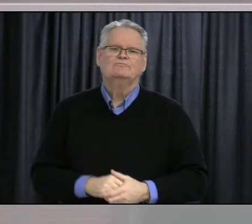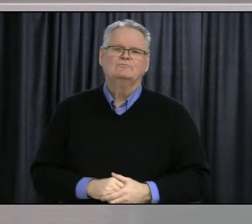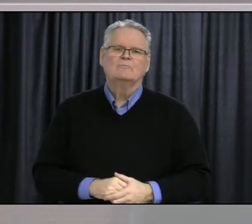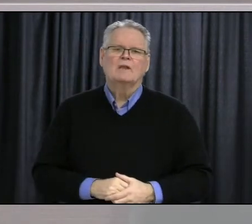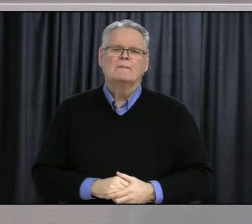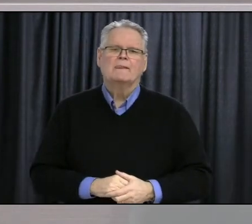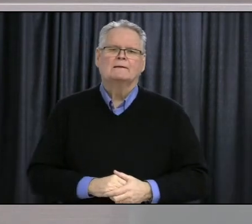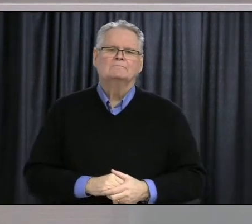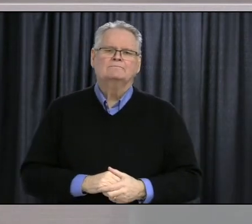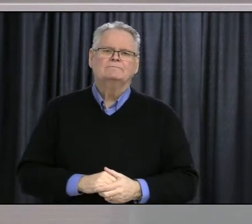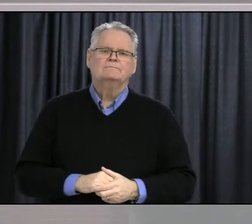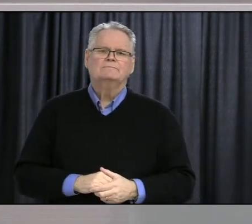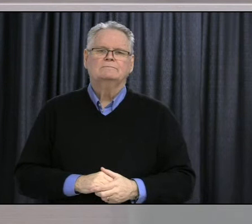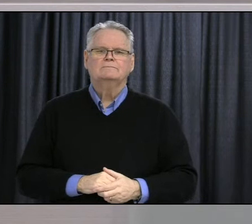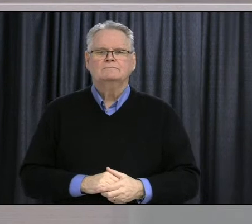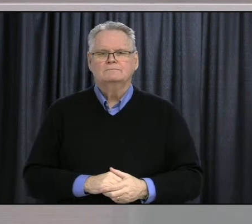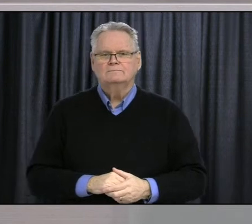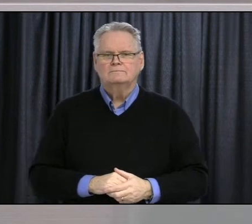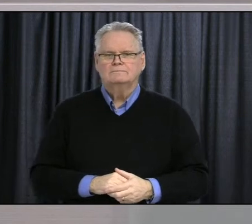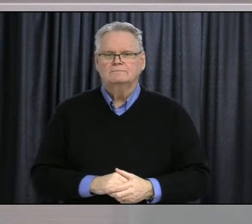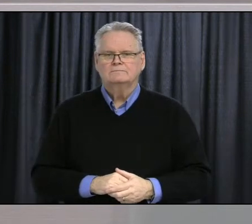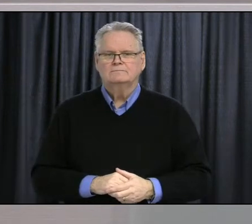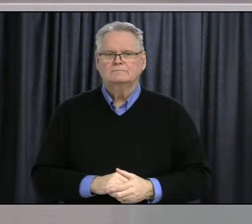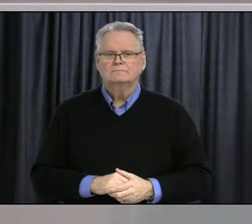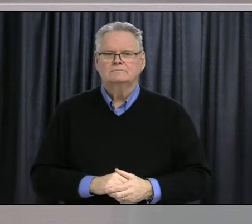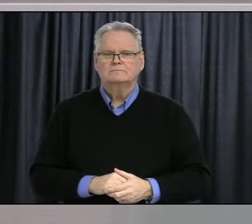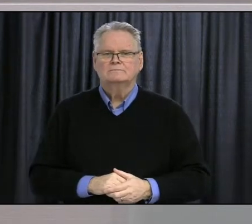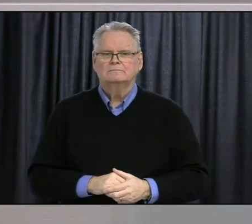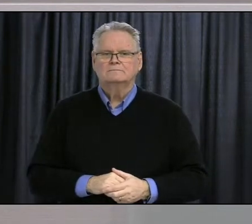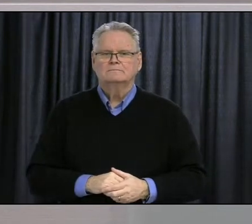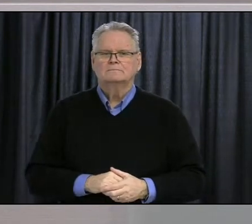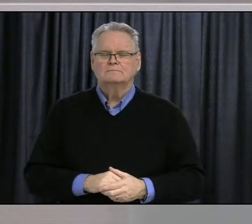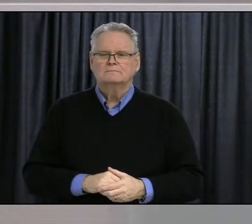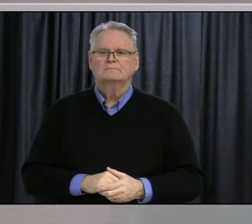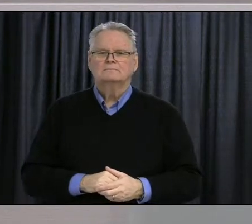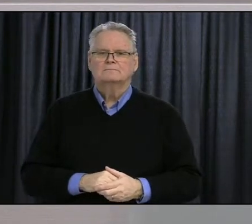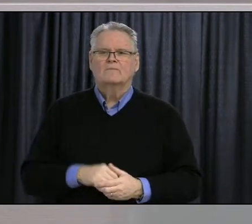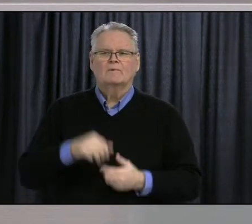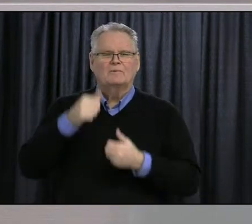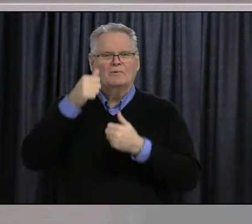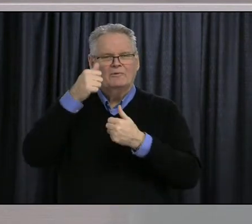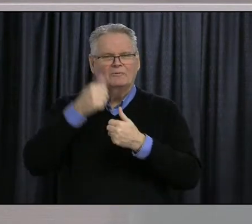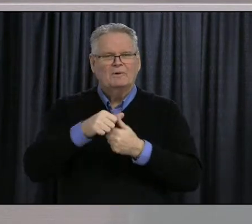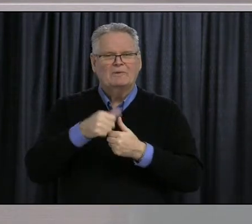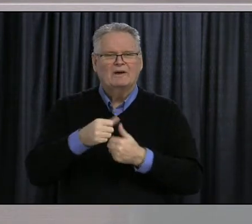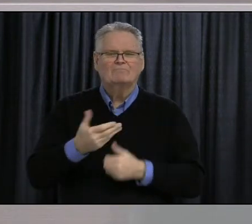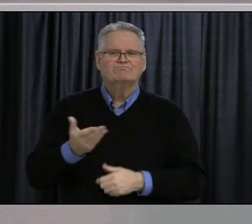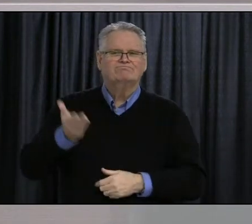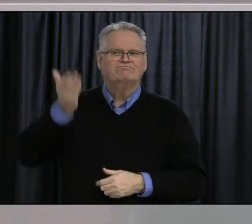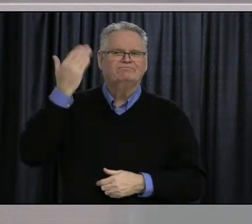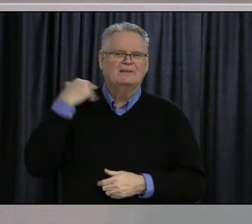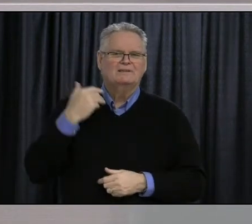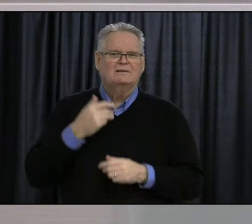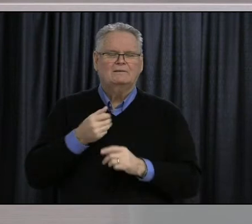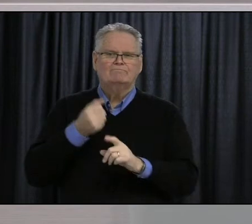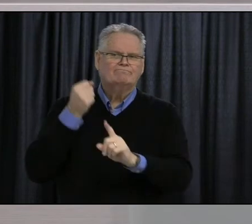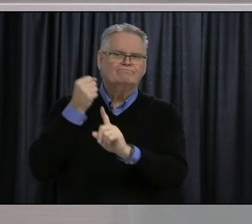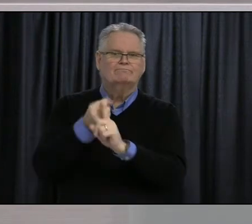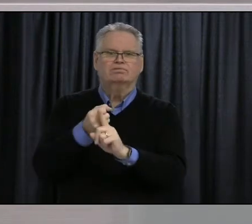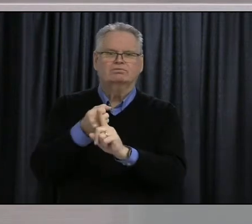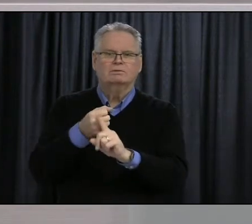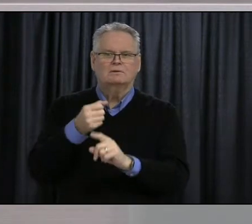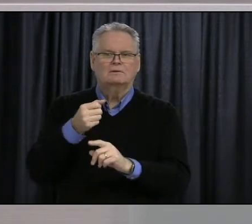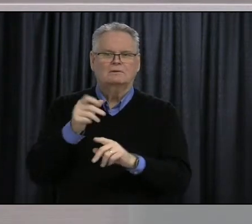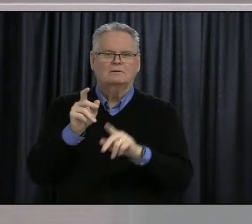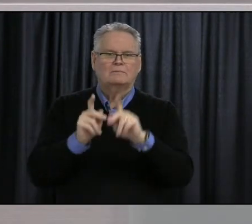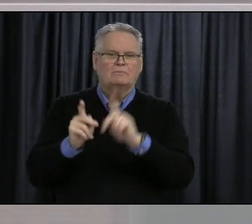This cluster is in a much bigger and more populated area, so how deep does public health go into finding the source of